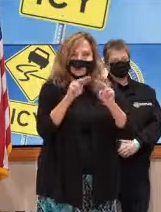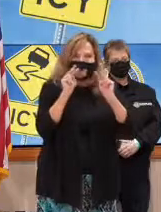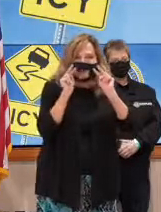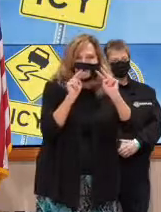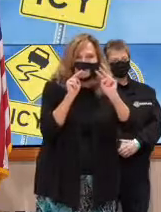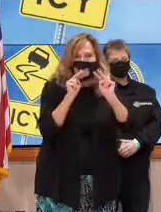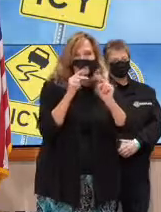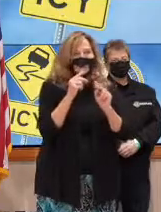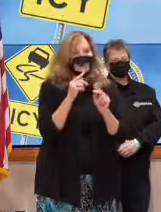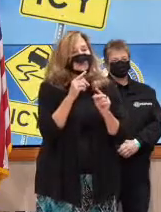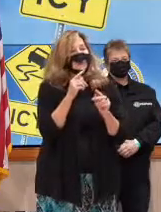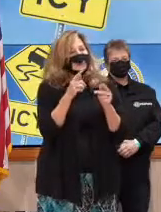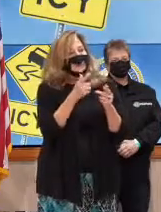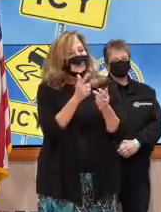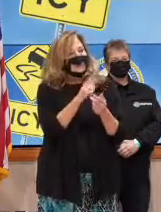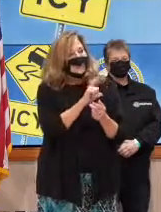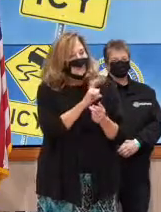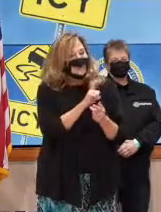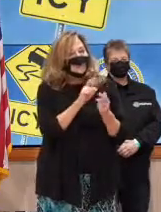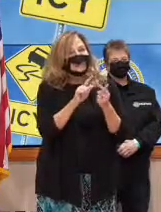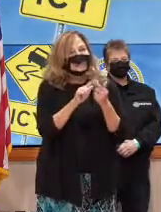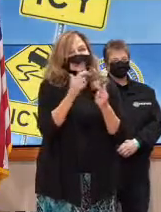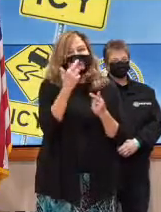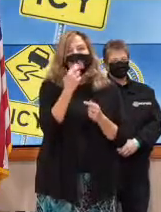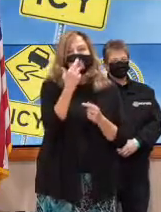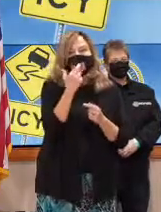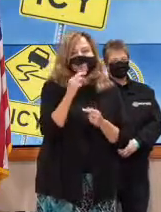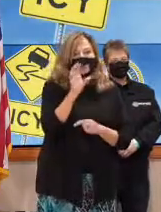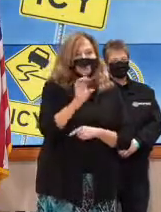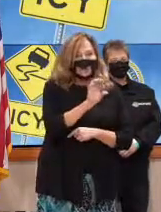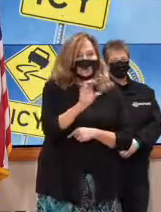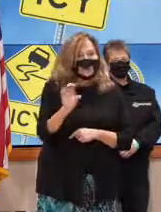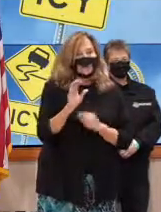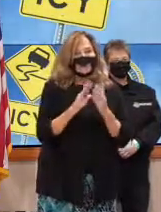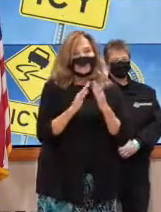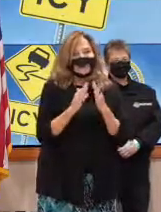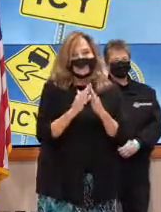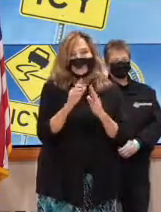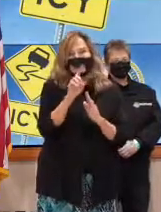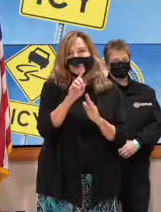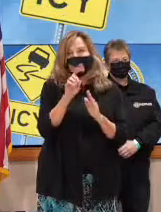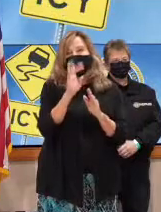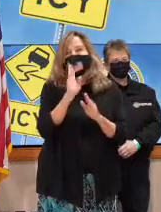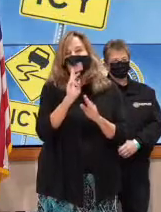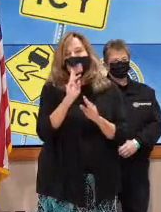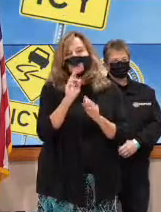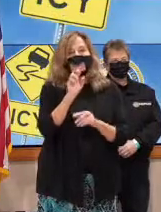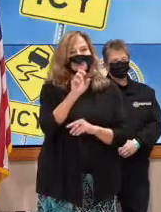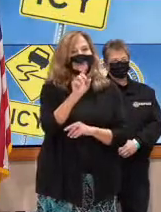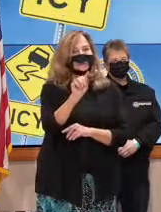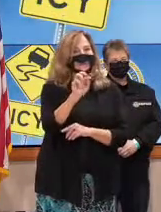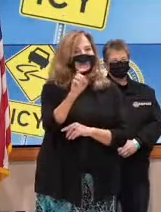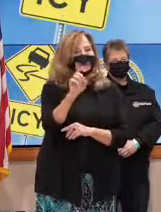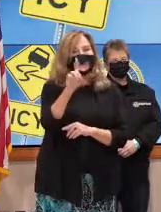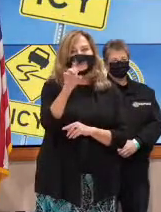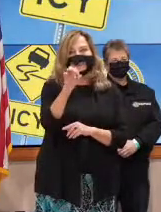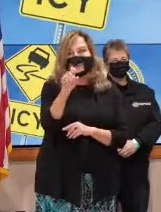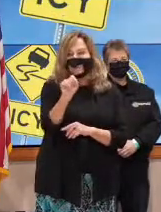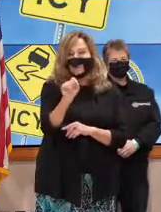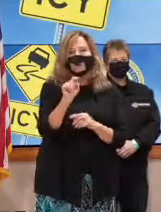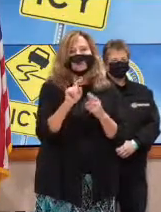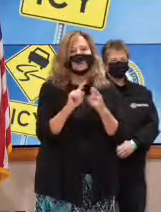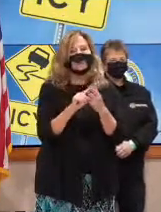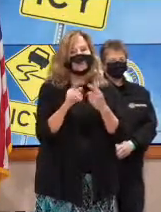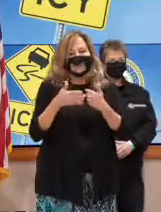the Red Cross, TxDOT, the City of Houston, of course, the mayors of the smaller cities, neighboring